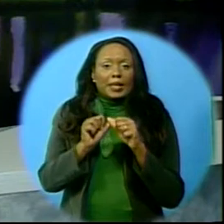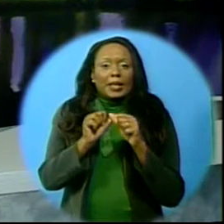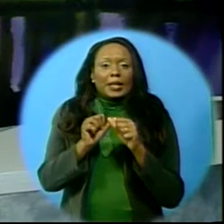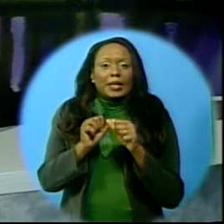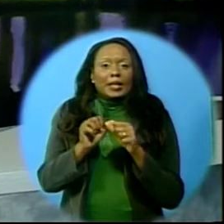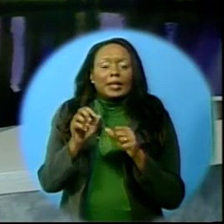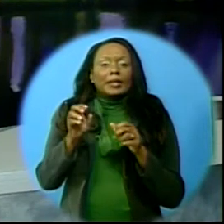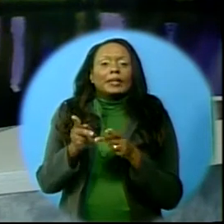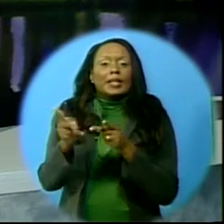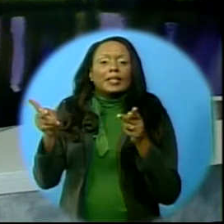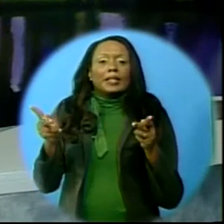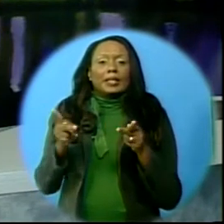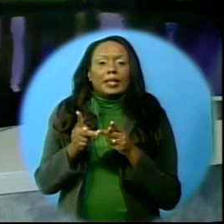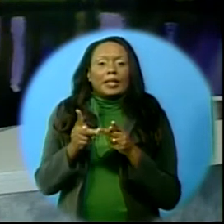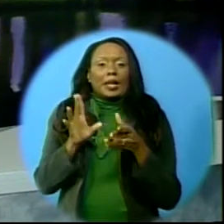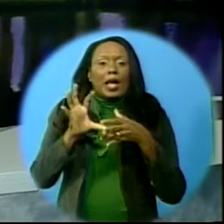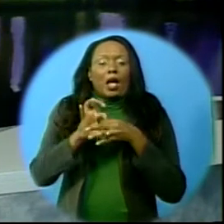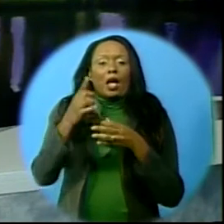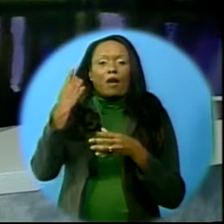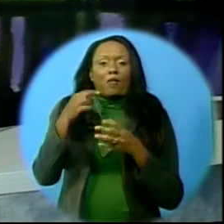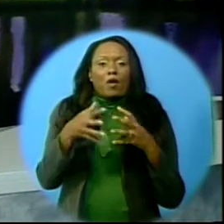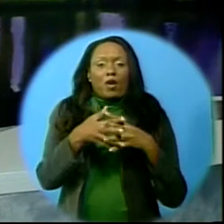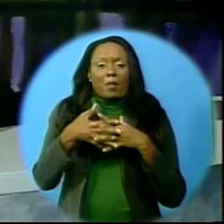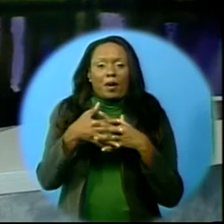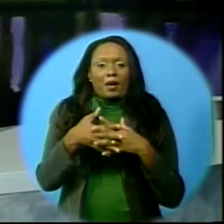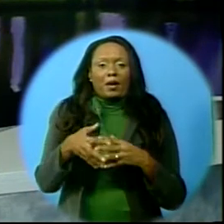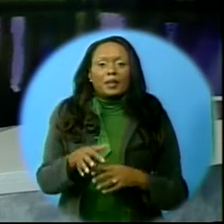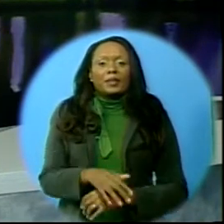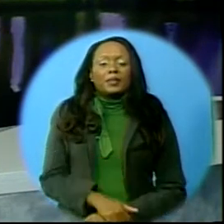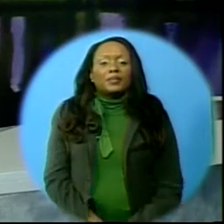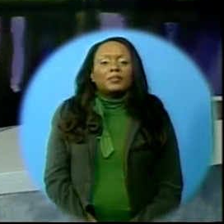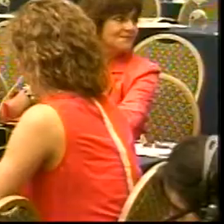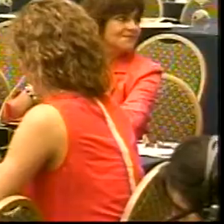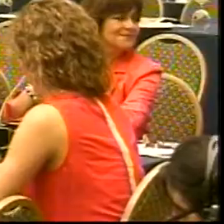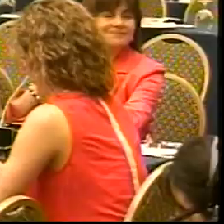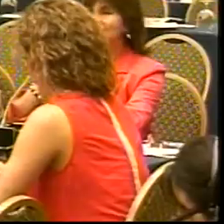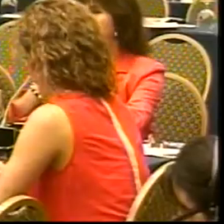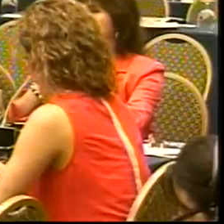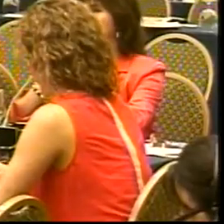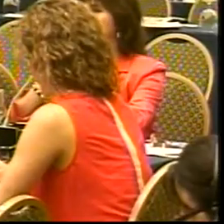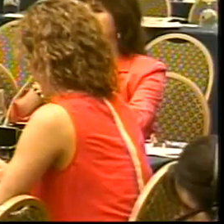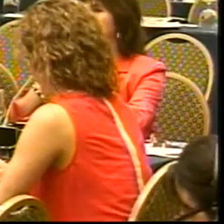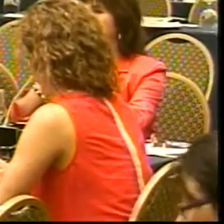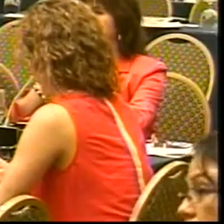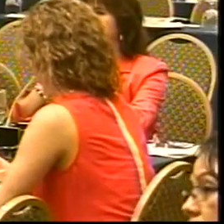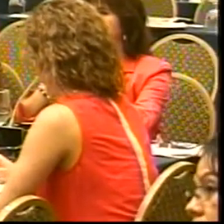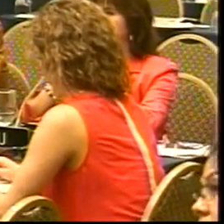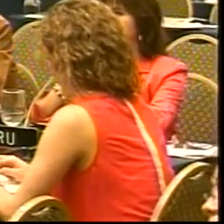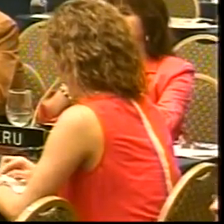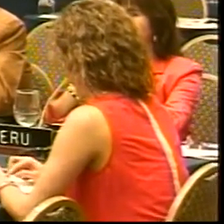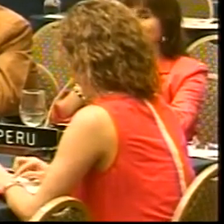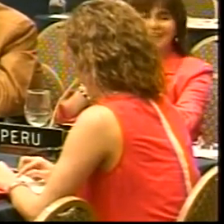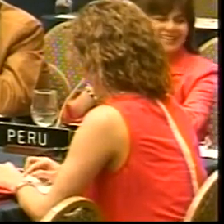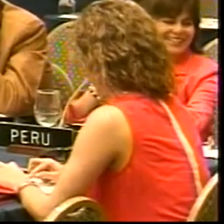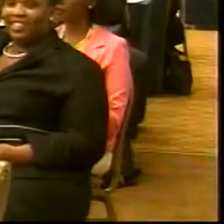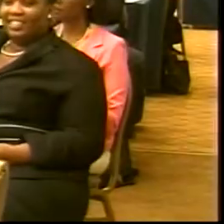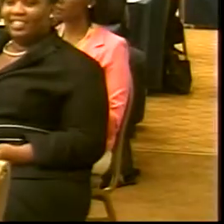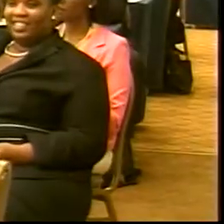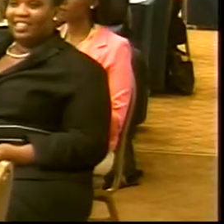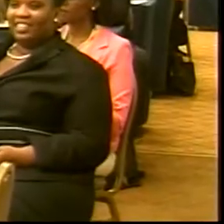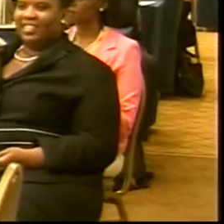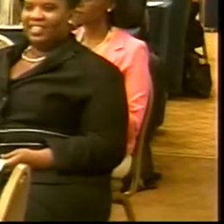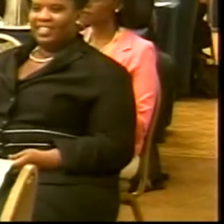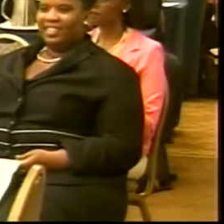Destinations Alliance for the Americas. The announcement was made yesterday on the final day of the 22nd